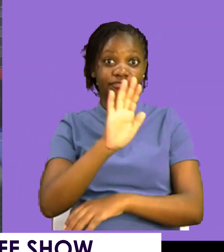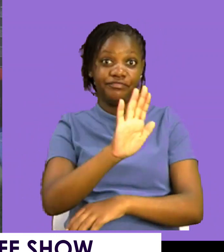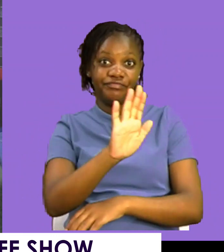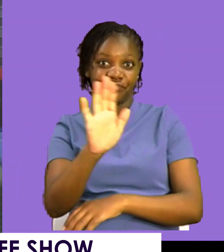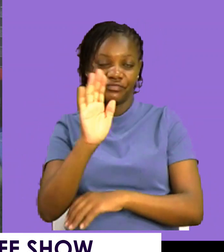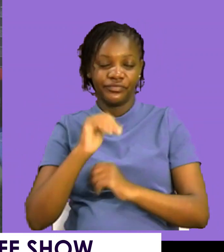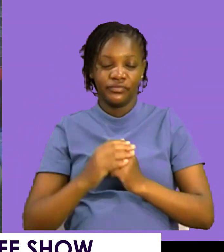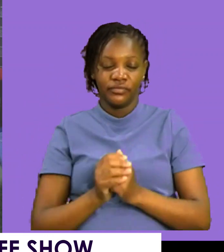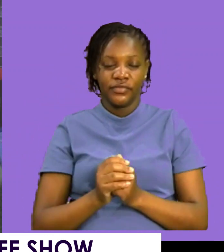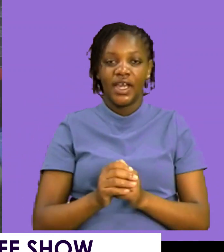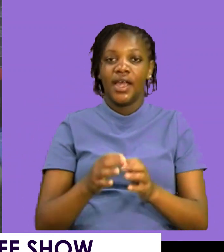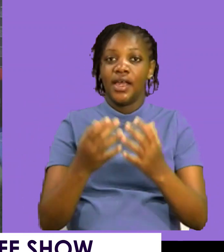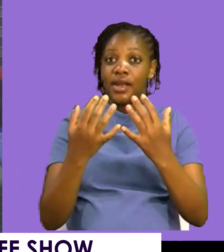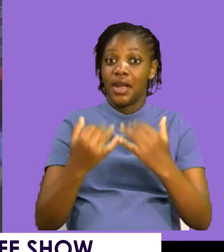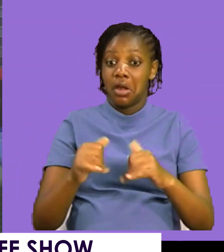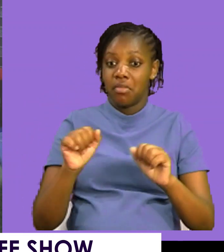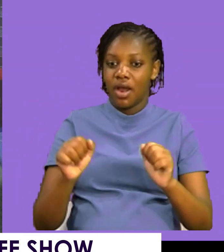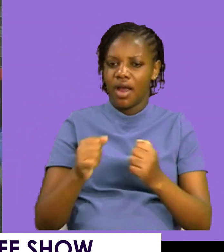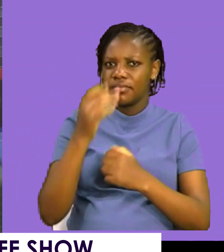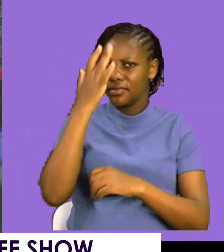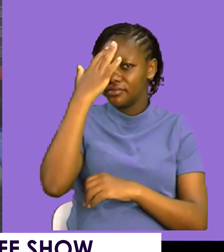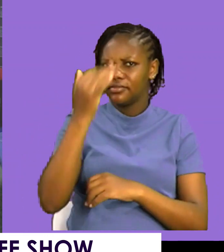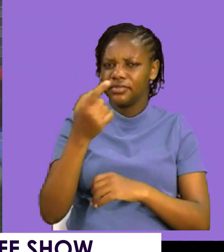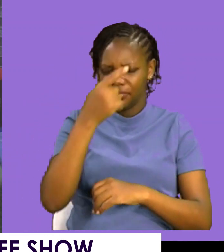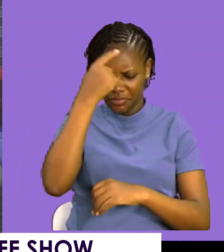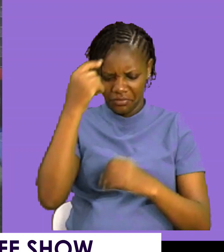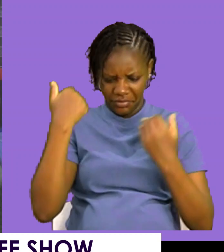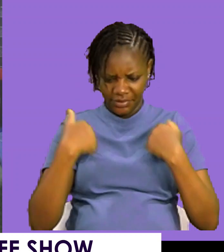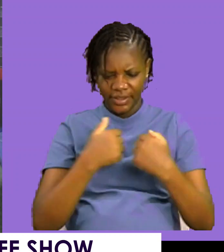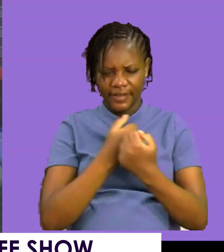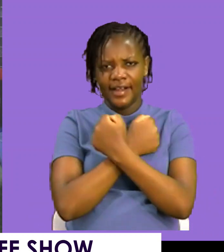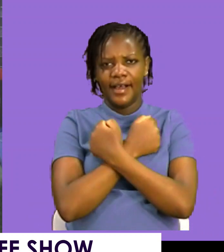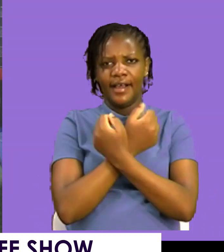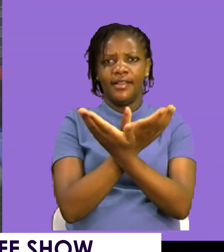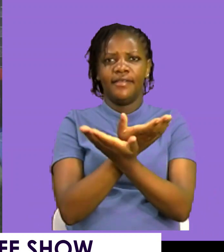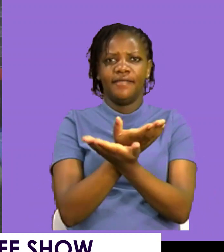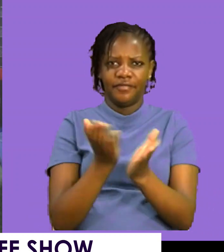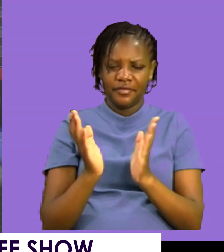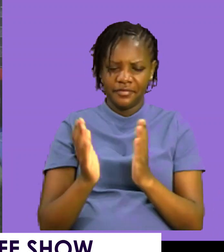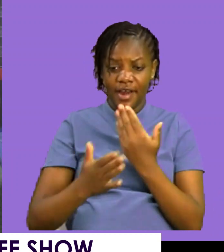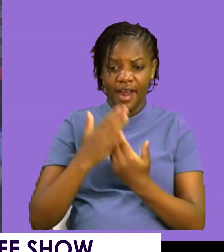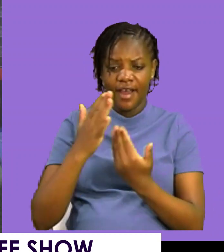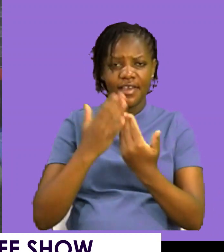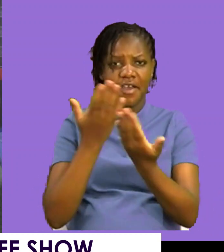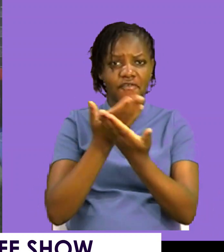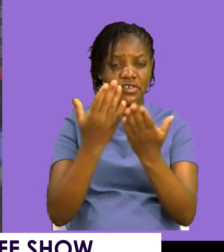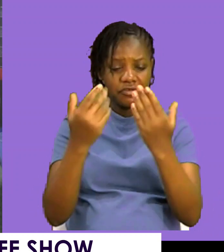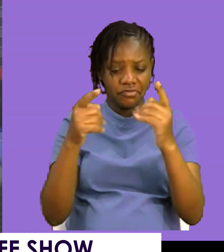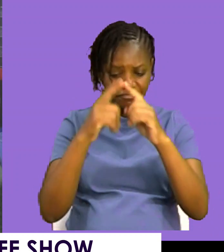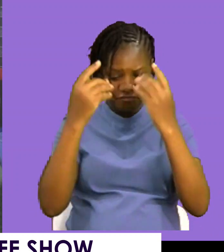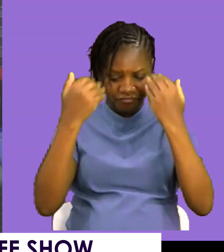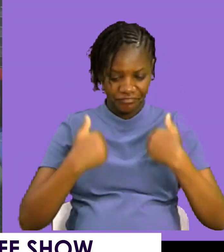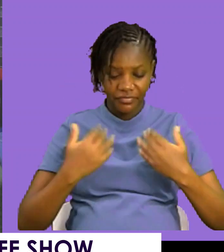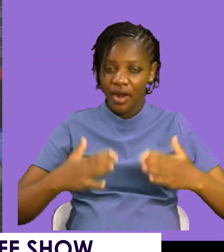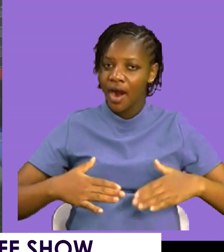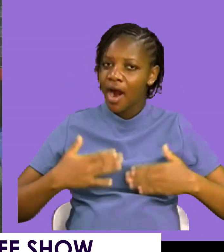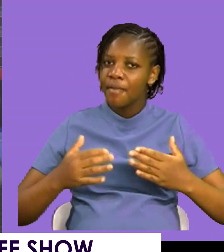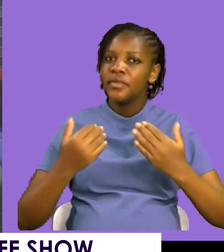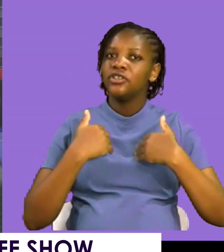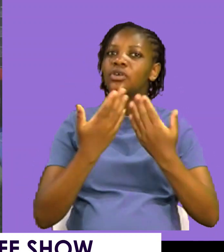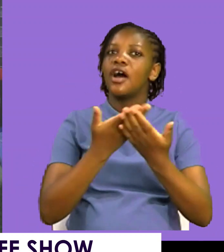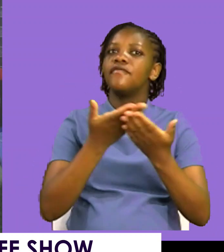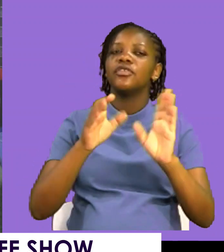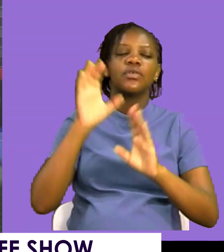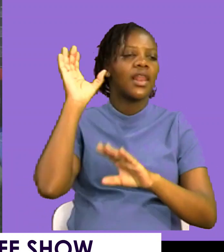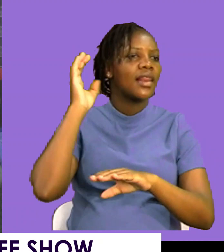sake. It is because I love you, I care for you. I am delighted to have you listen to